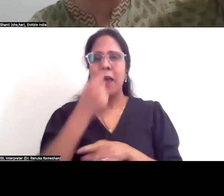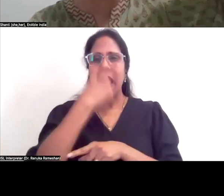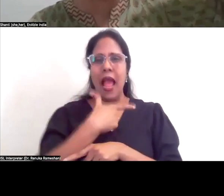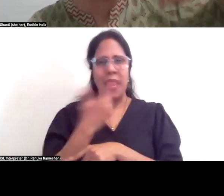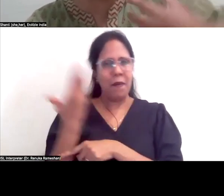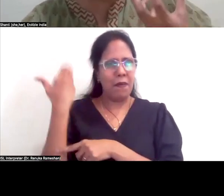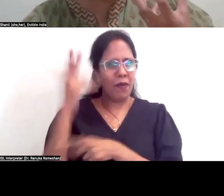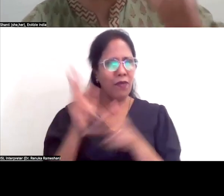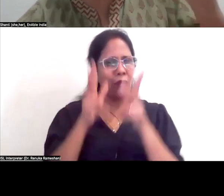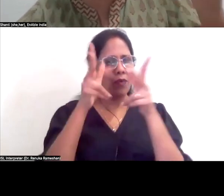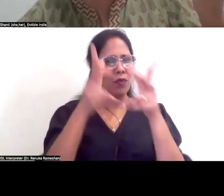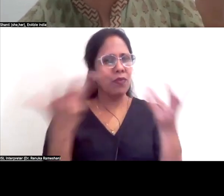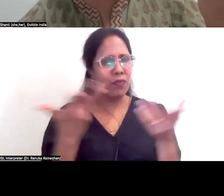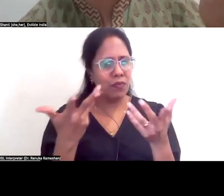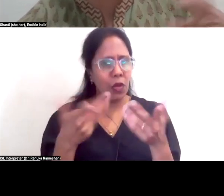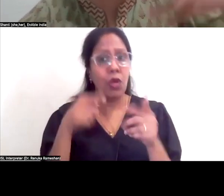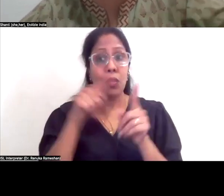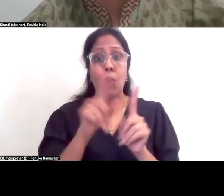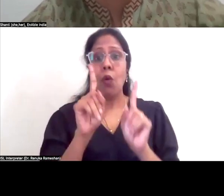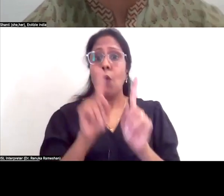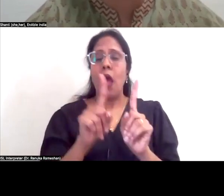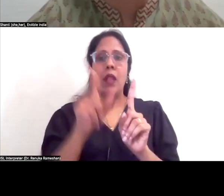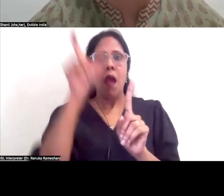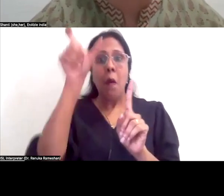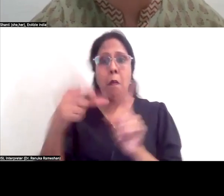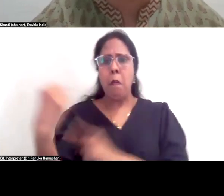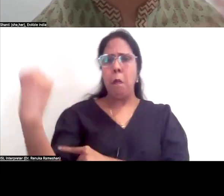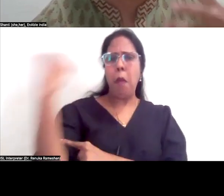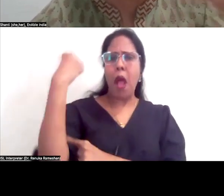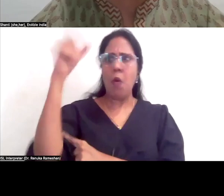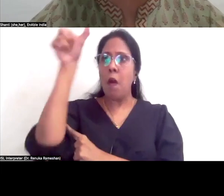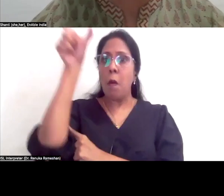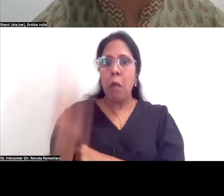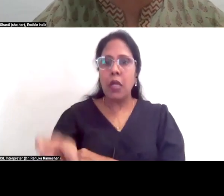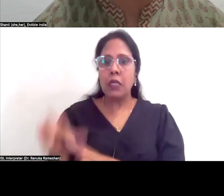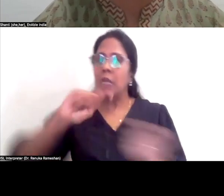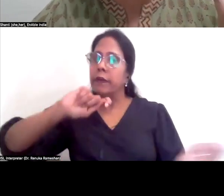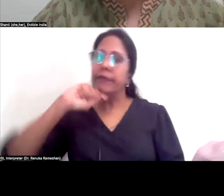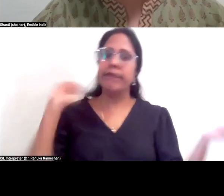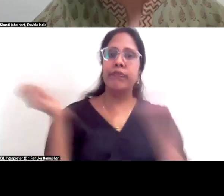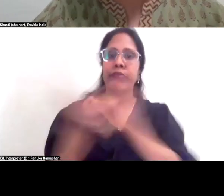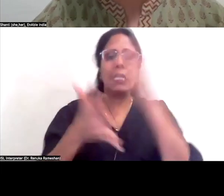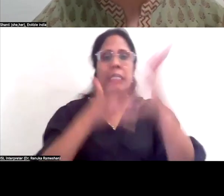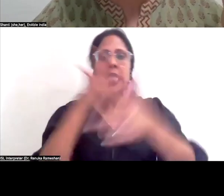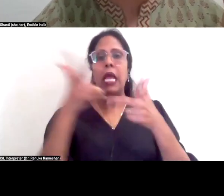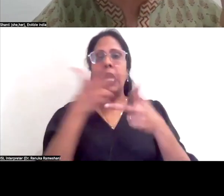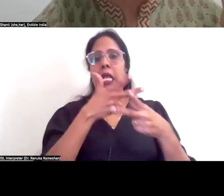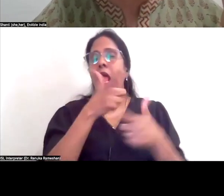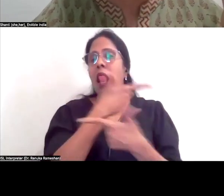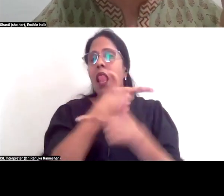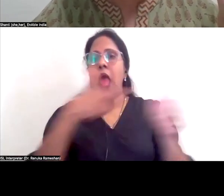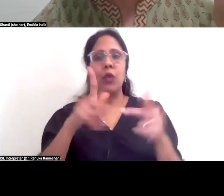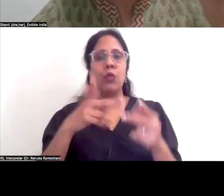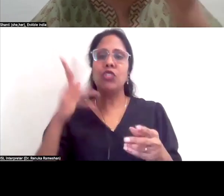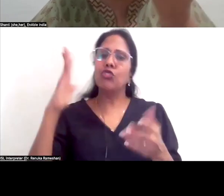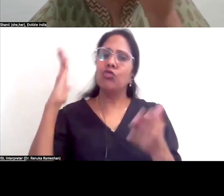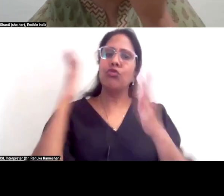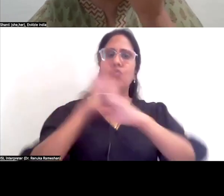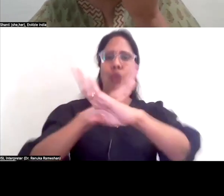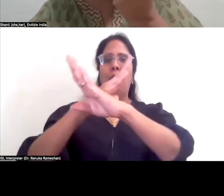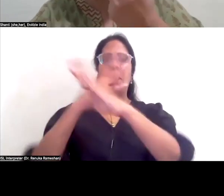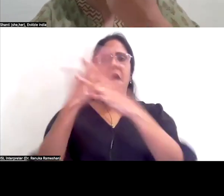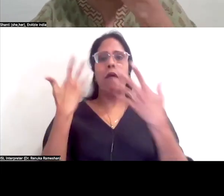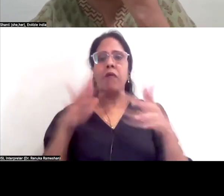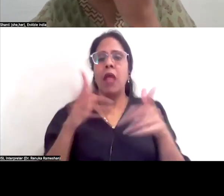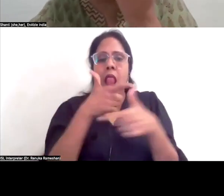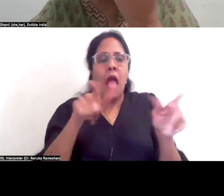about, how just one powerful person made this change and sign language no longer is considered a language. How do